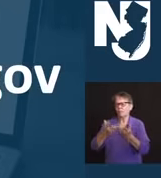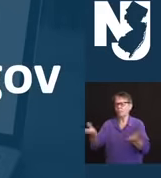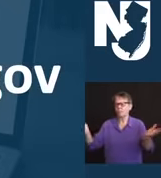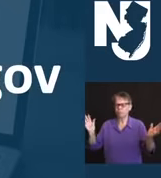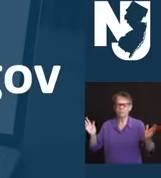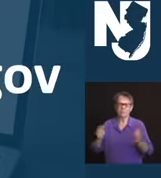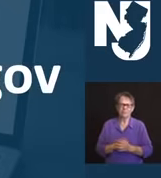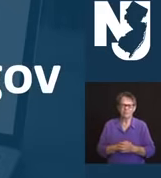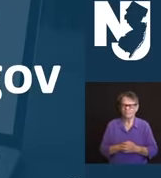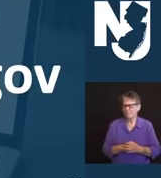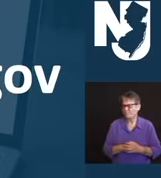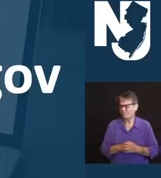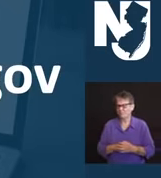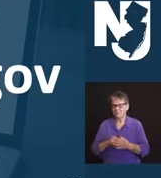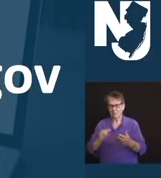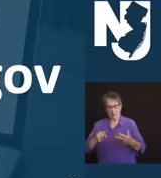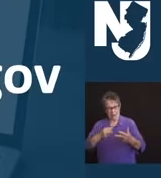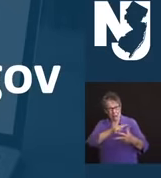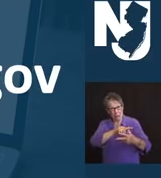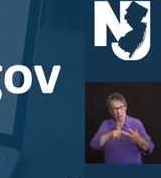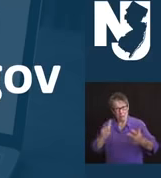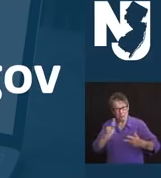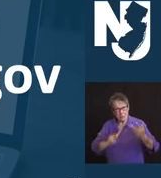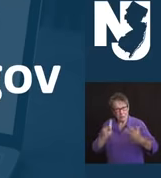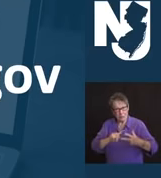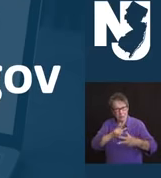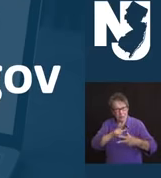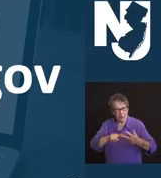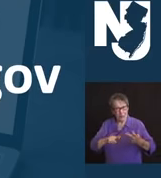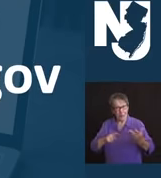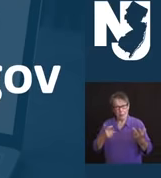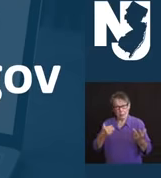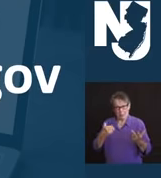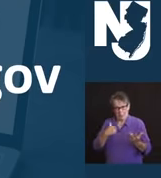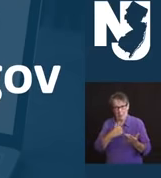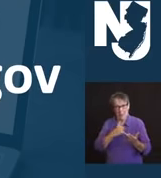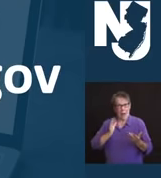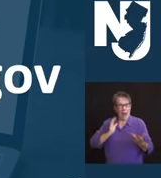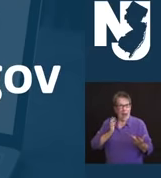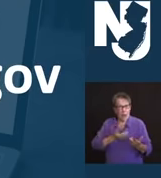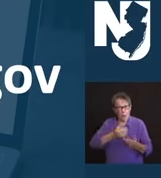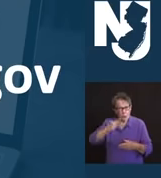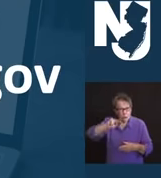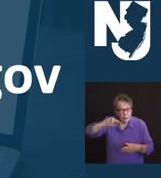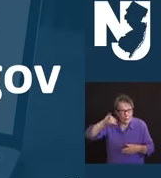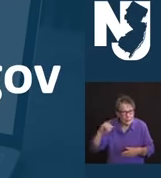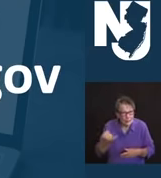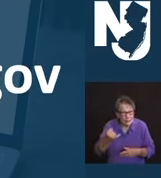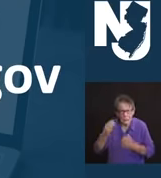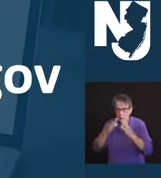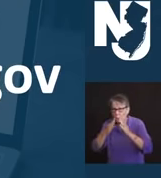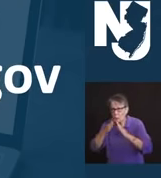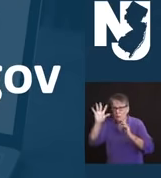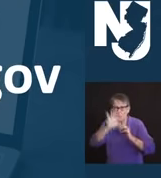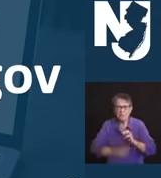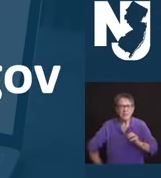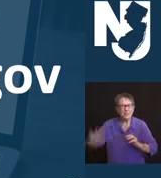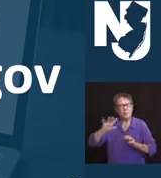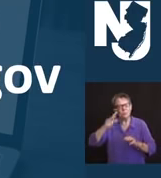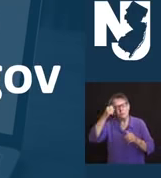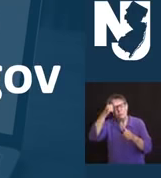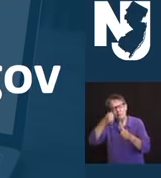Jersey family taken by COVID-19. We will remember them as we remember all we have lost and as we stand in